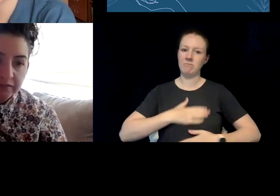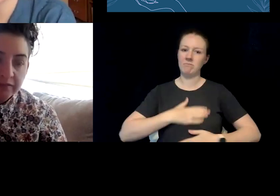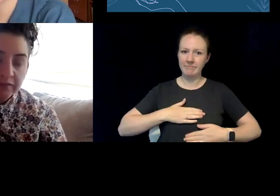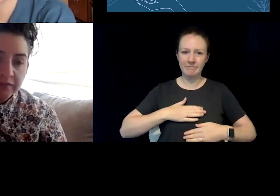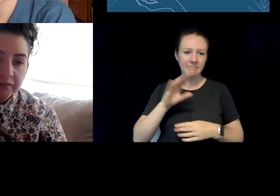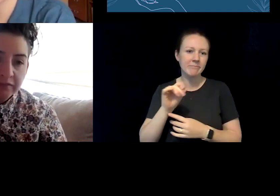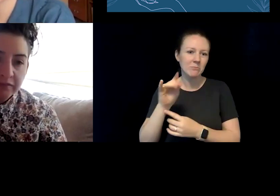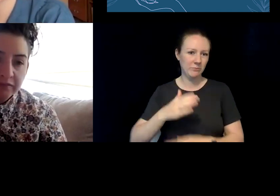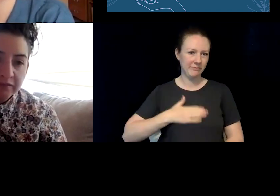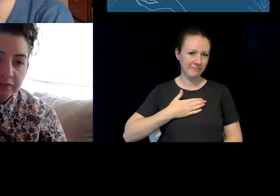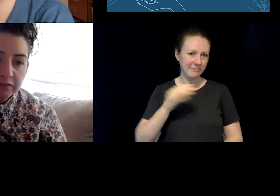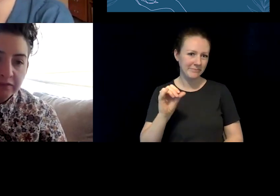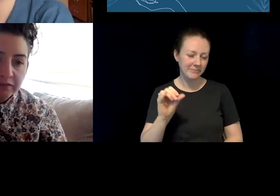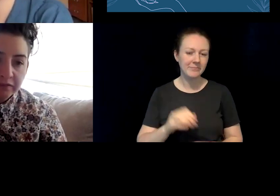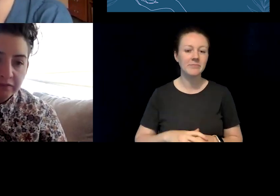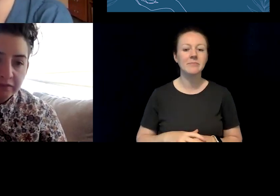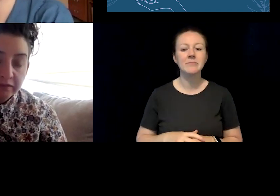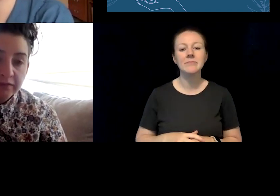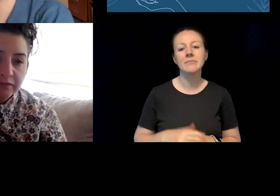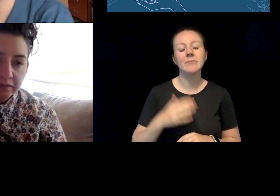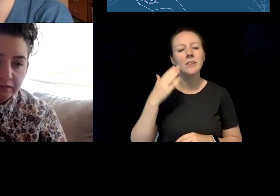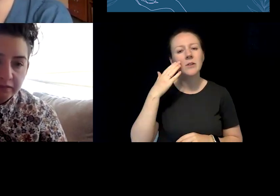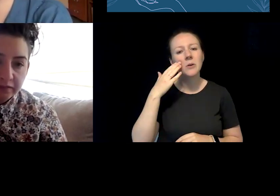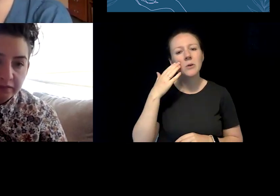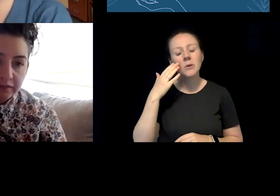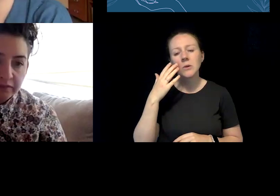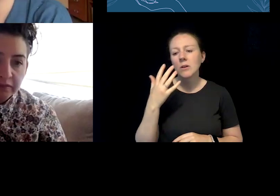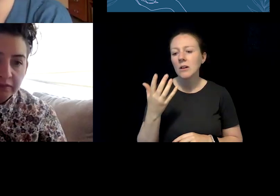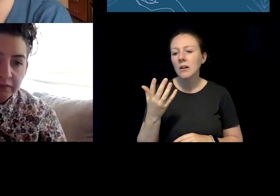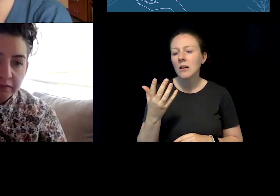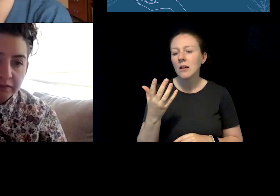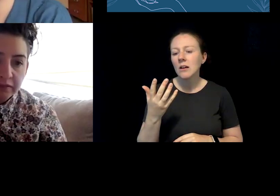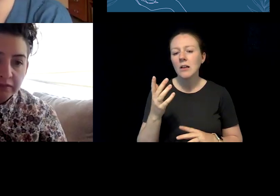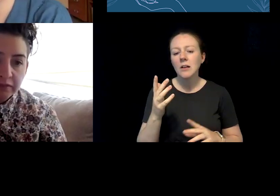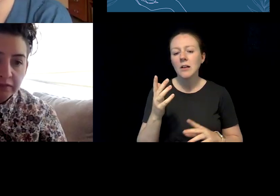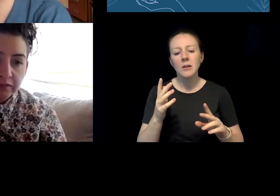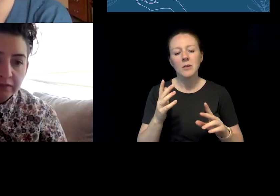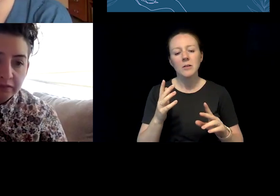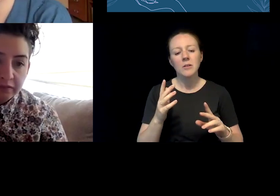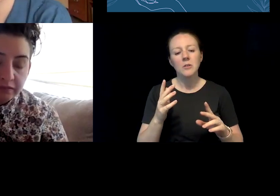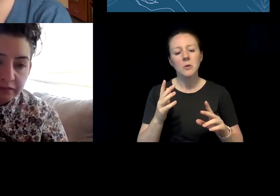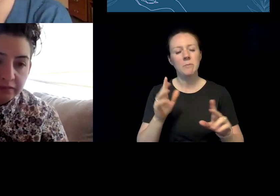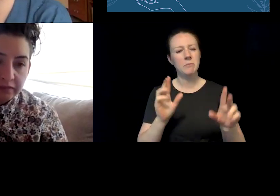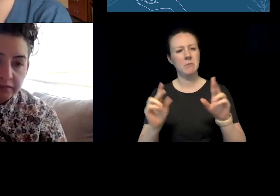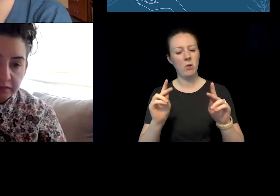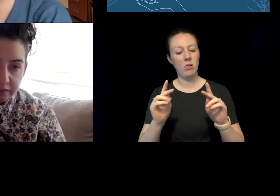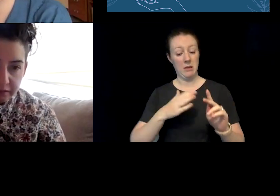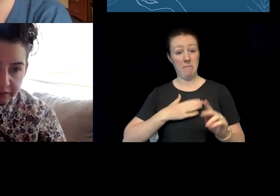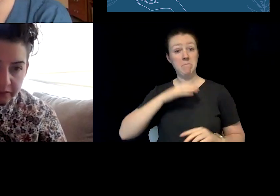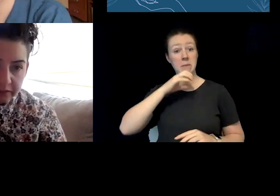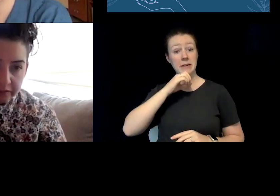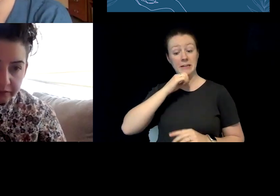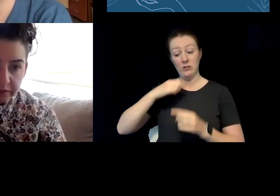it's sometimes, and I think given, you know, especially, you know, folks of my generation who come from a theater background that is very sort